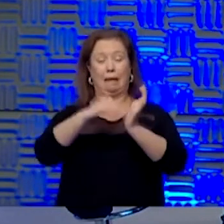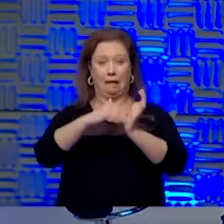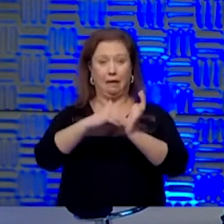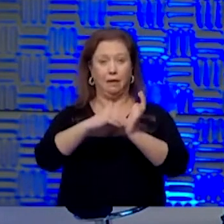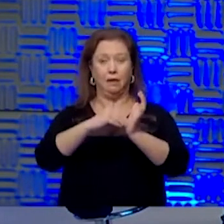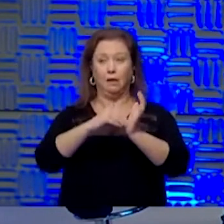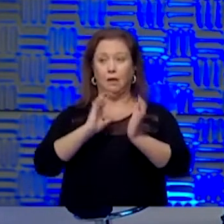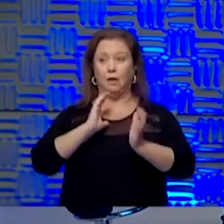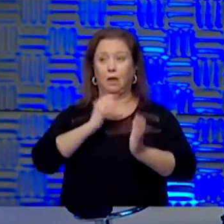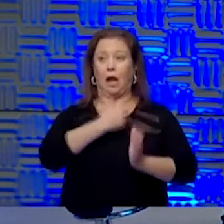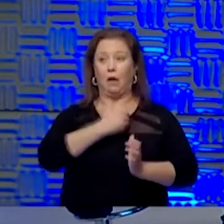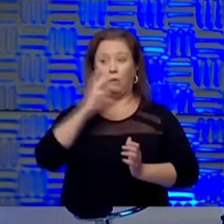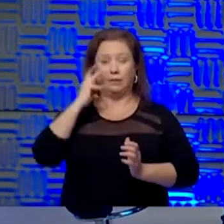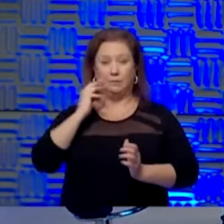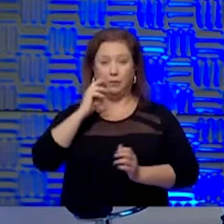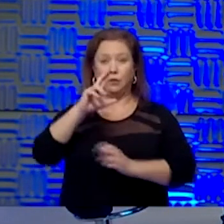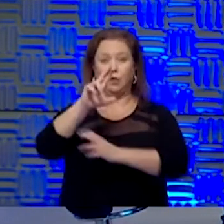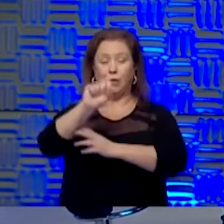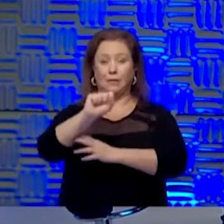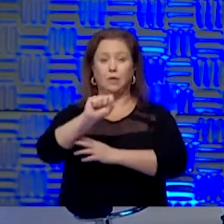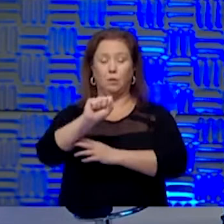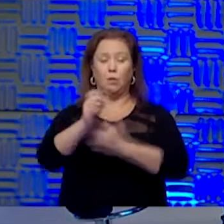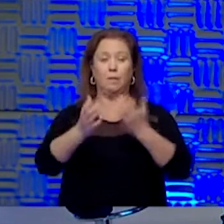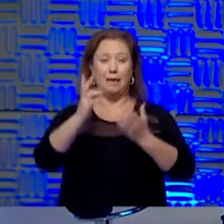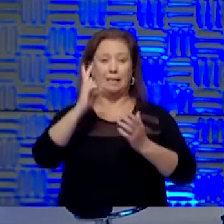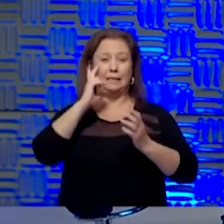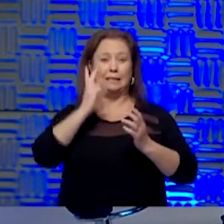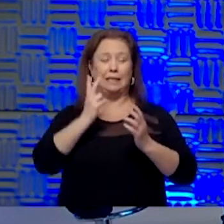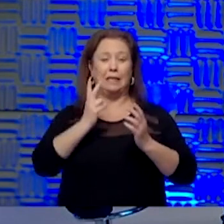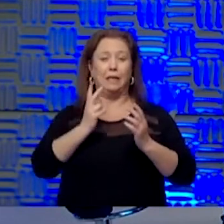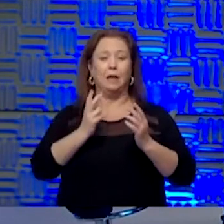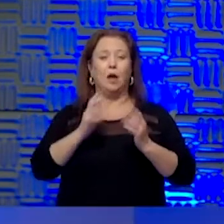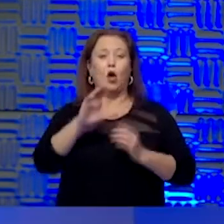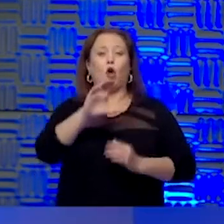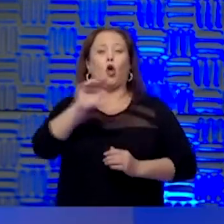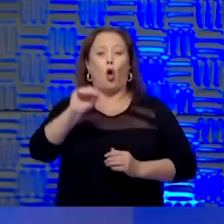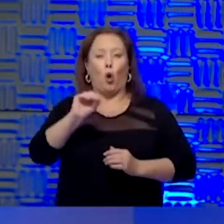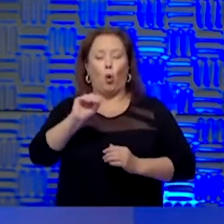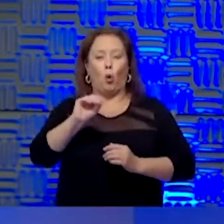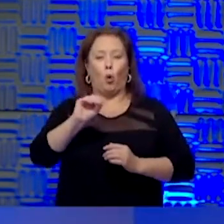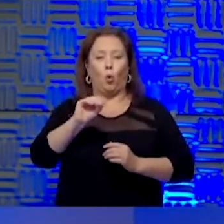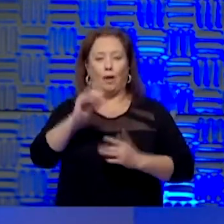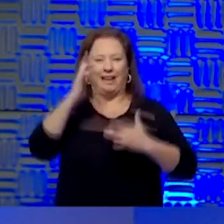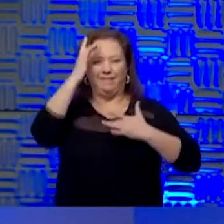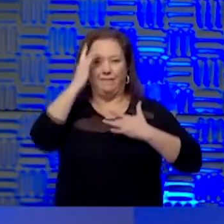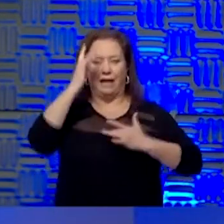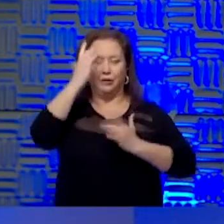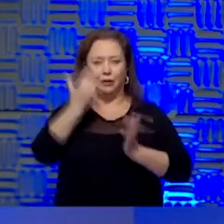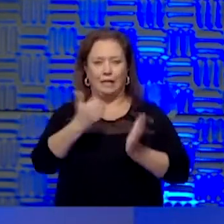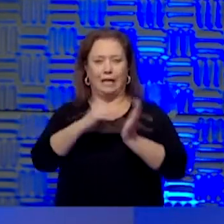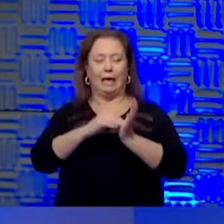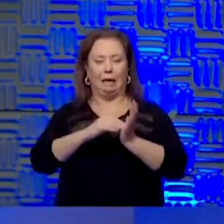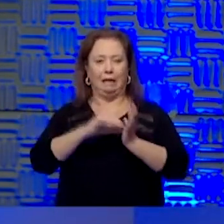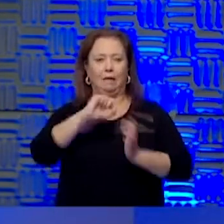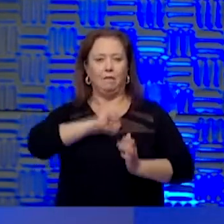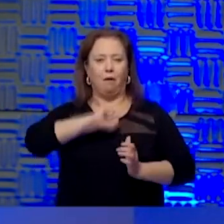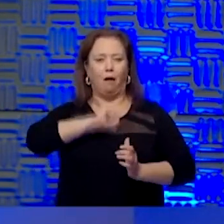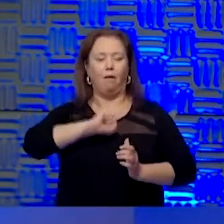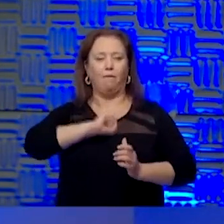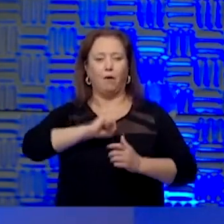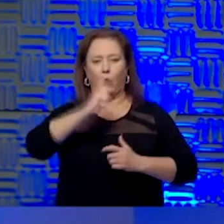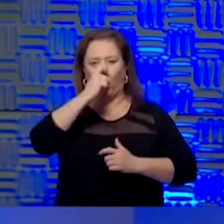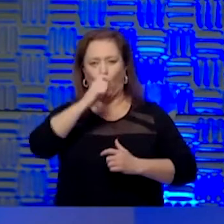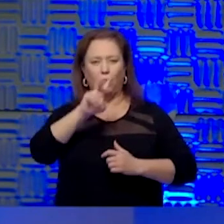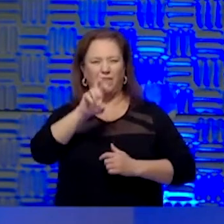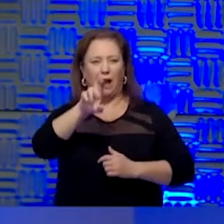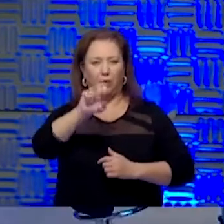with our That may experience here in change. the United States, we may actually see higher rates of co-infection with those viruses in other common cough and cold viruses. And